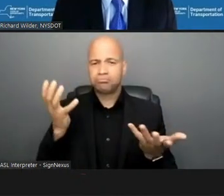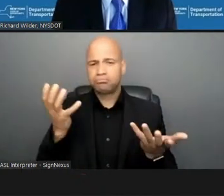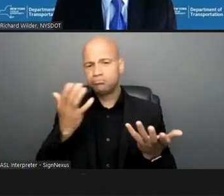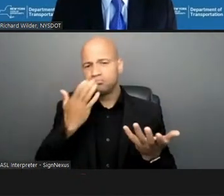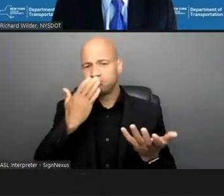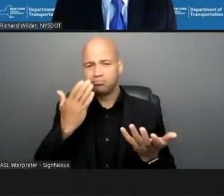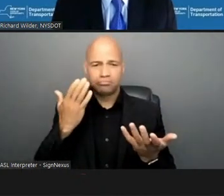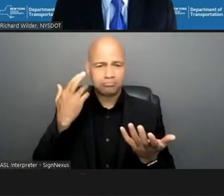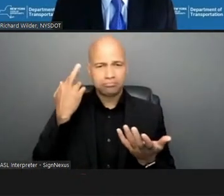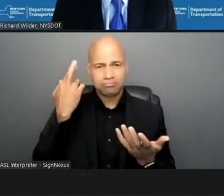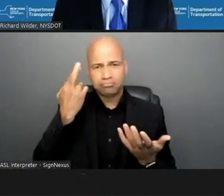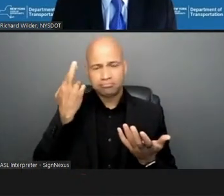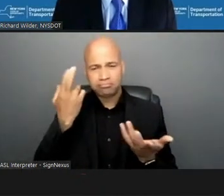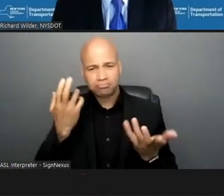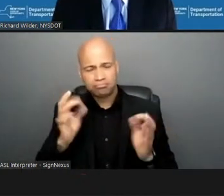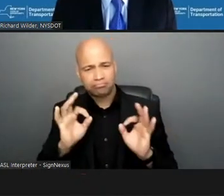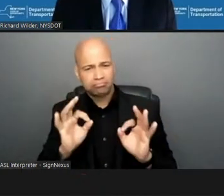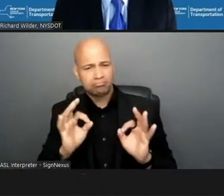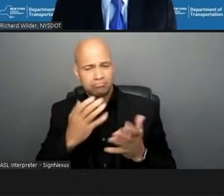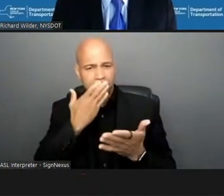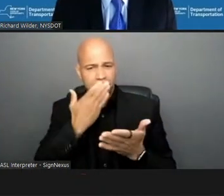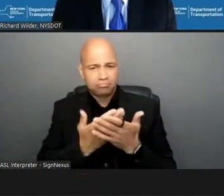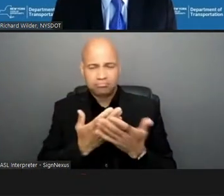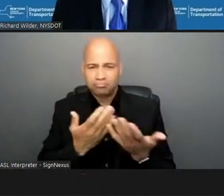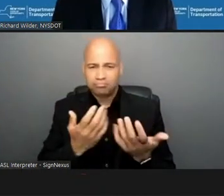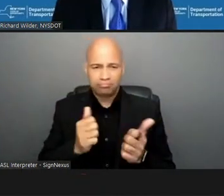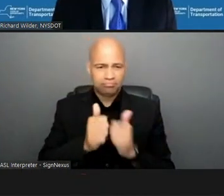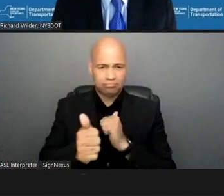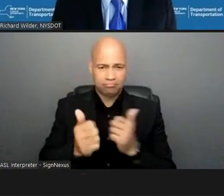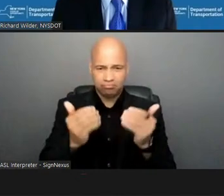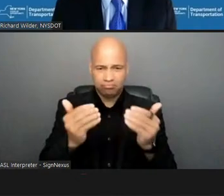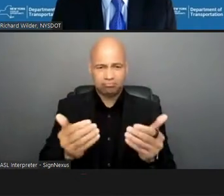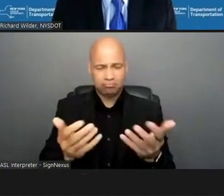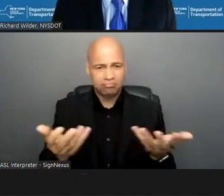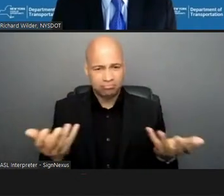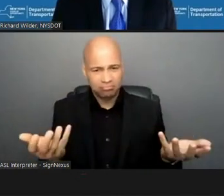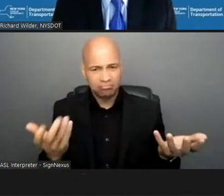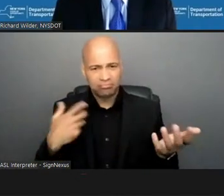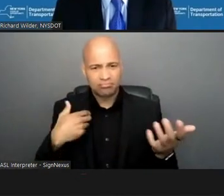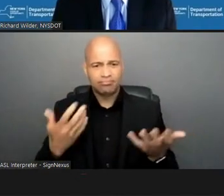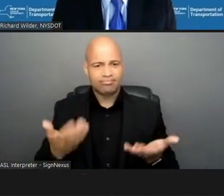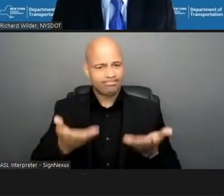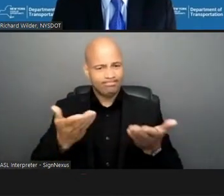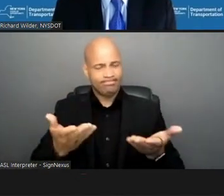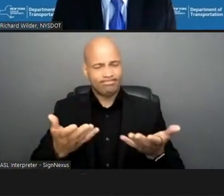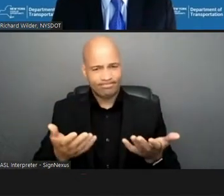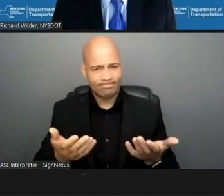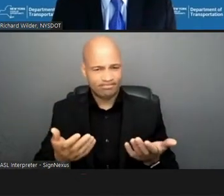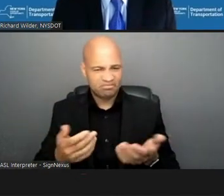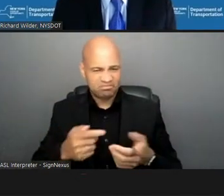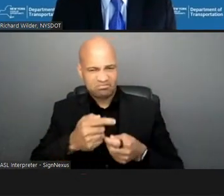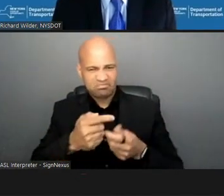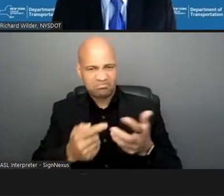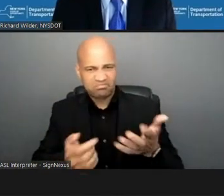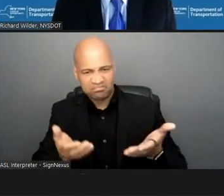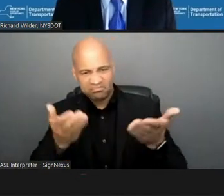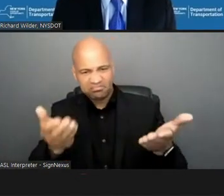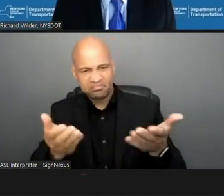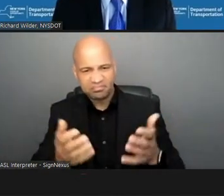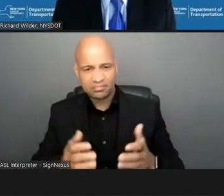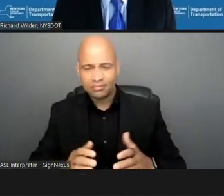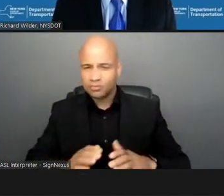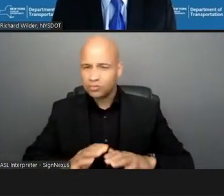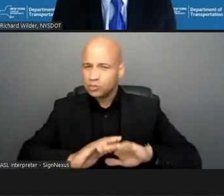pass and I strongly recommend I have several recommendations the first is absolutely no